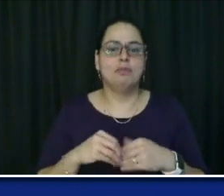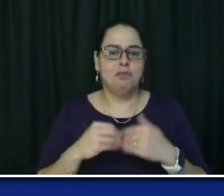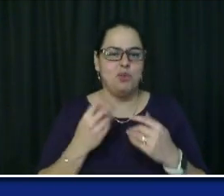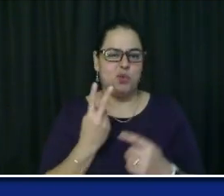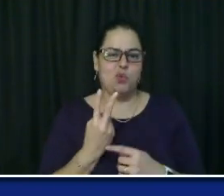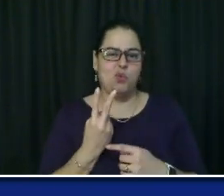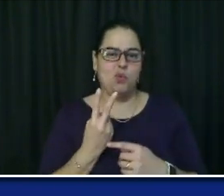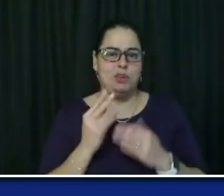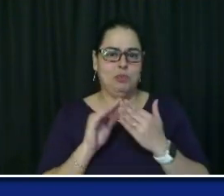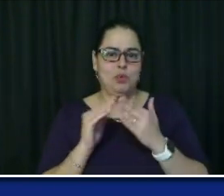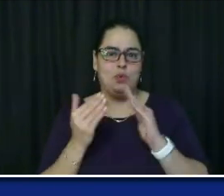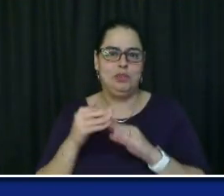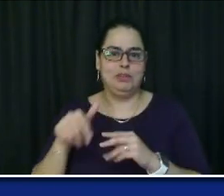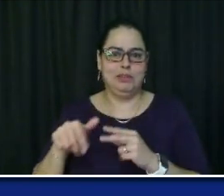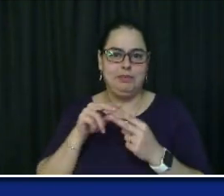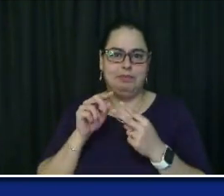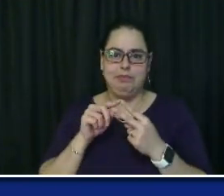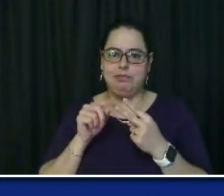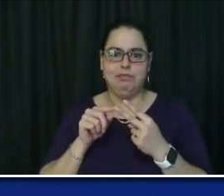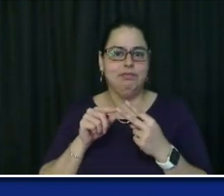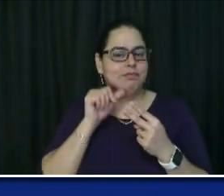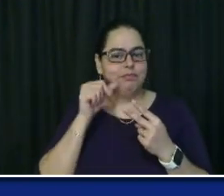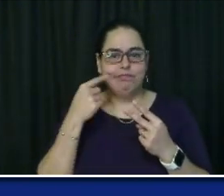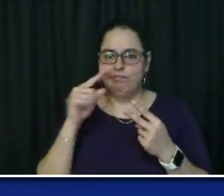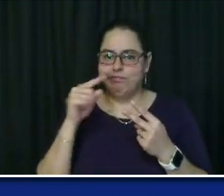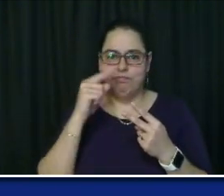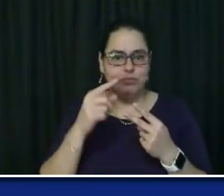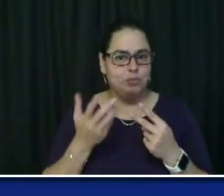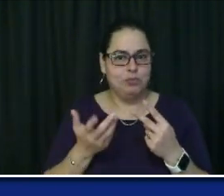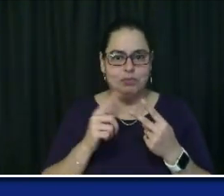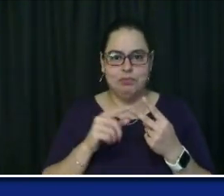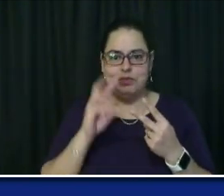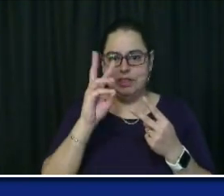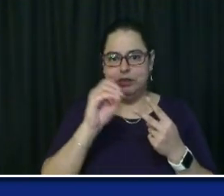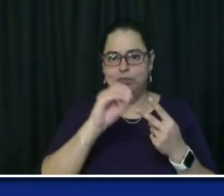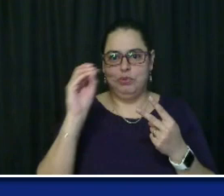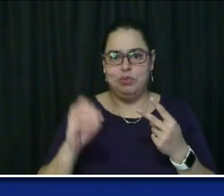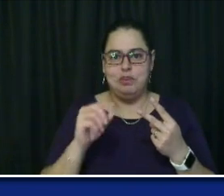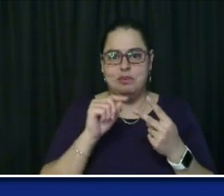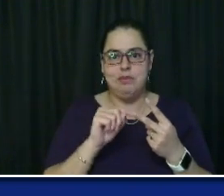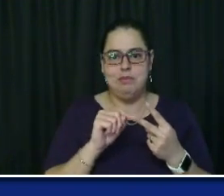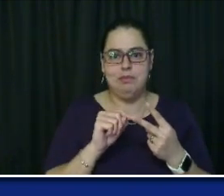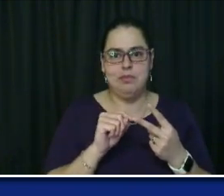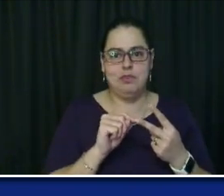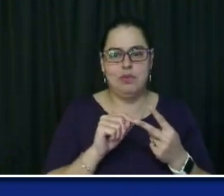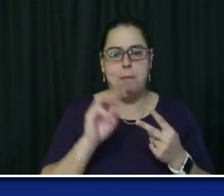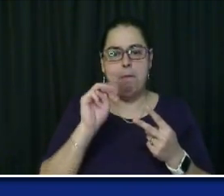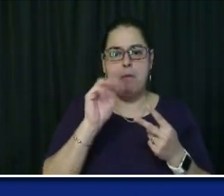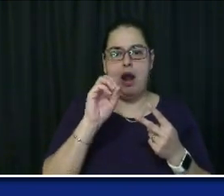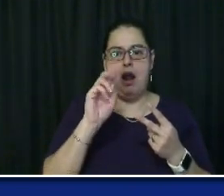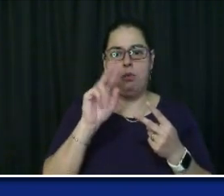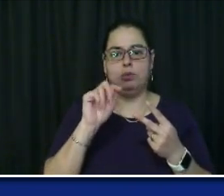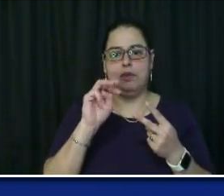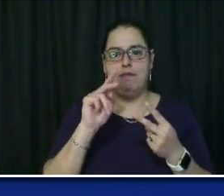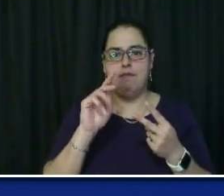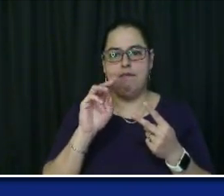Portchester. Both communities have active census groups. They're doing everything they can. In the days of COVID, we've lost the ability to have community meetings and rallies and things that